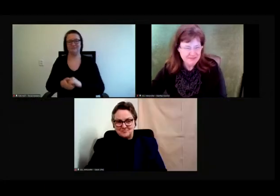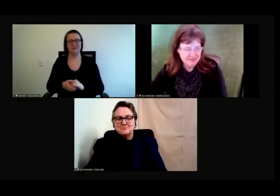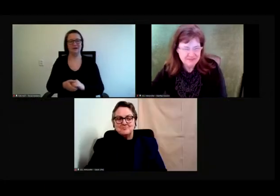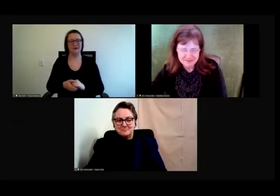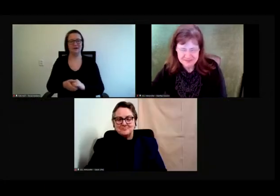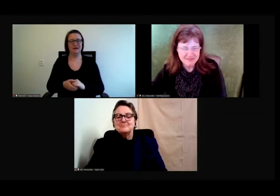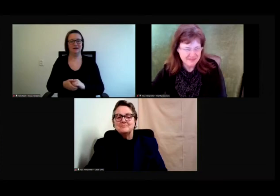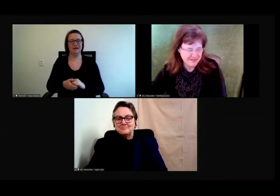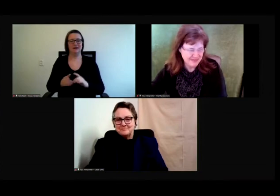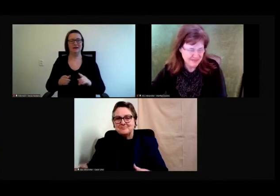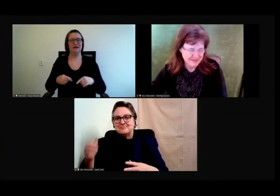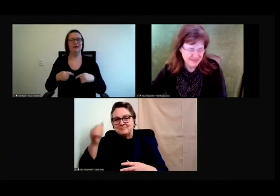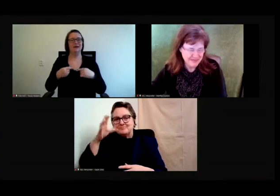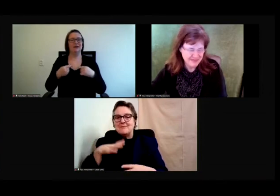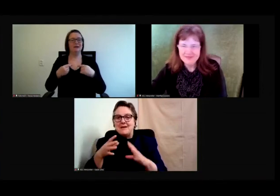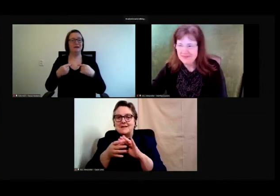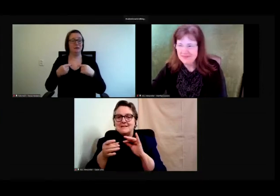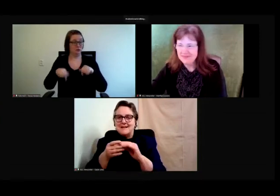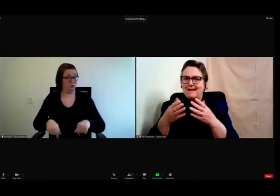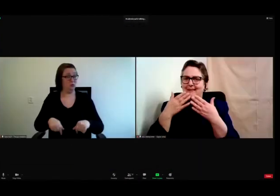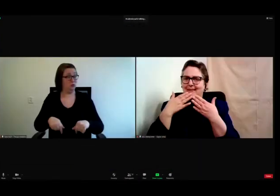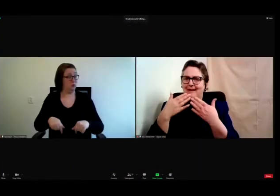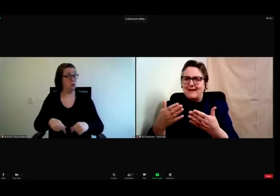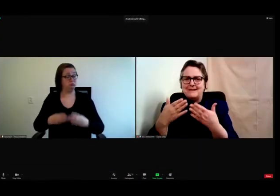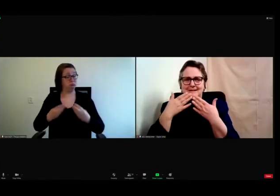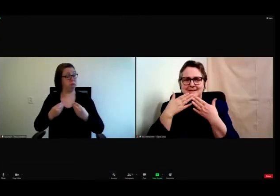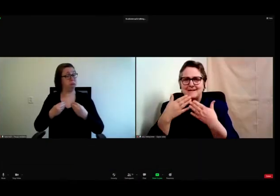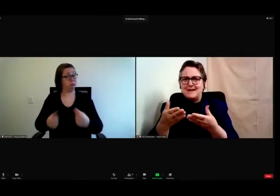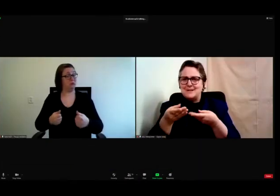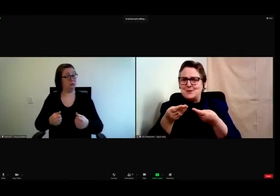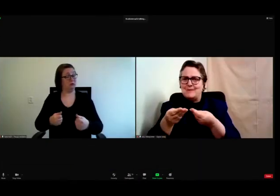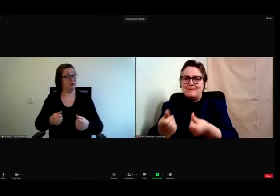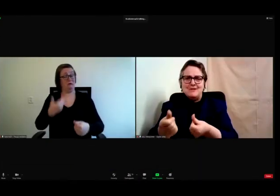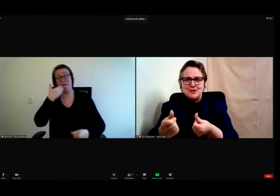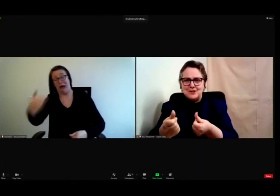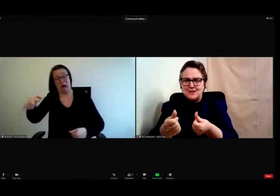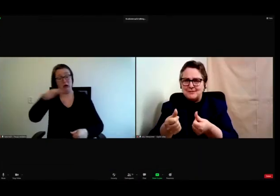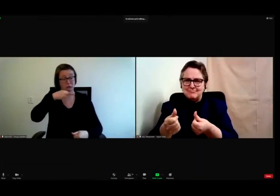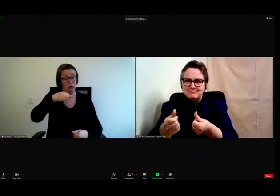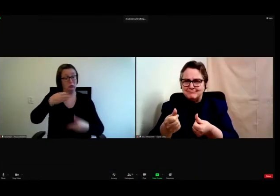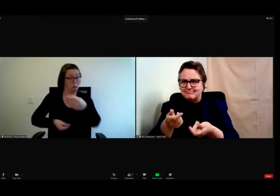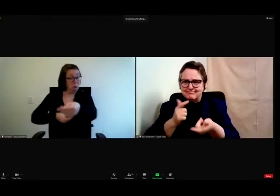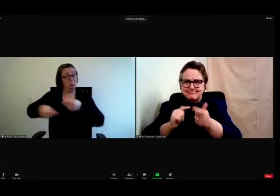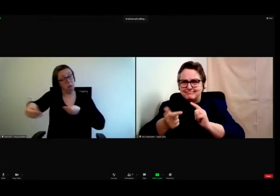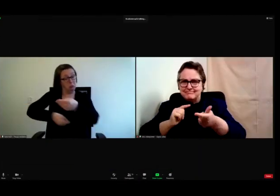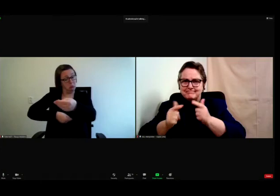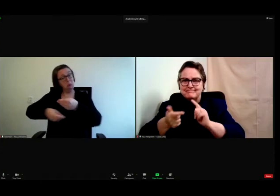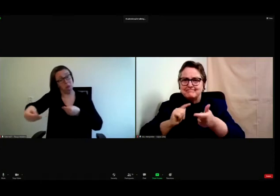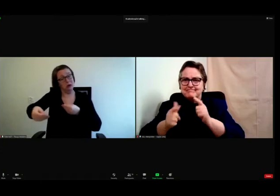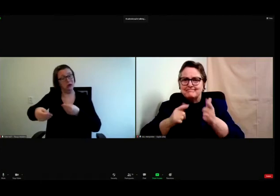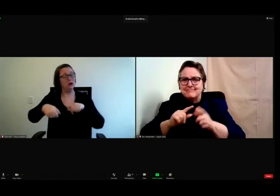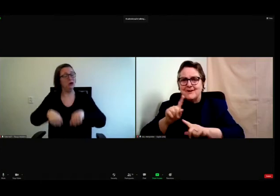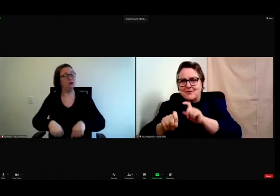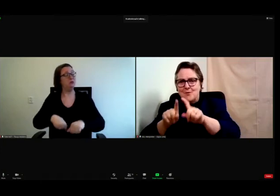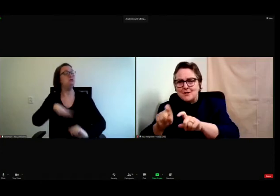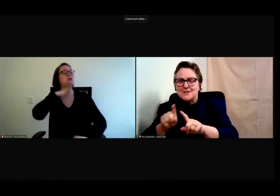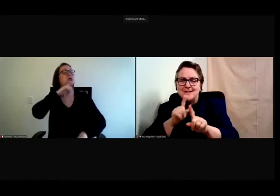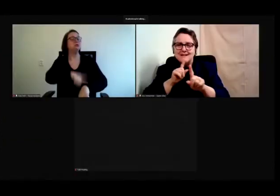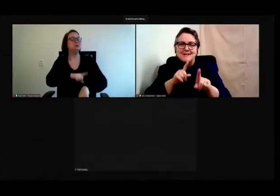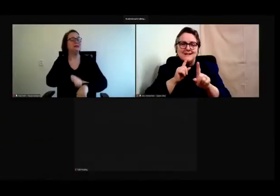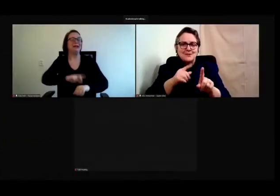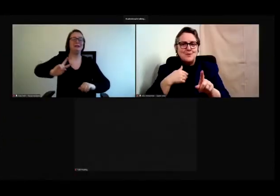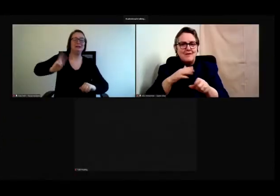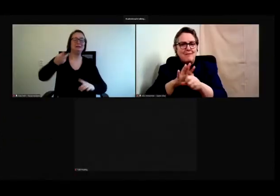Thanks to a very efficient exchange of questions and answers, There's plenty of time for a second